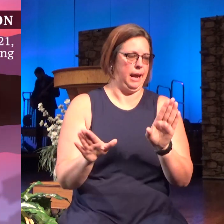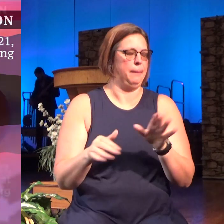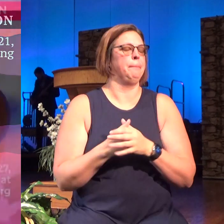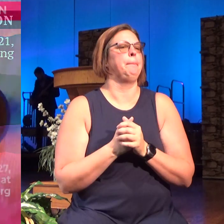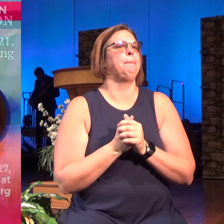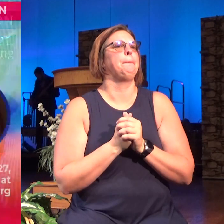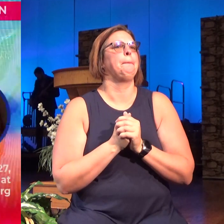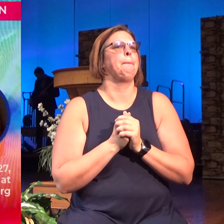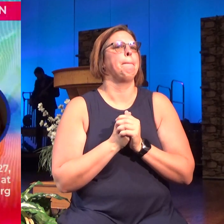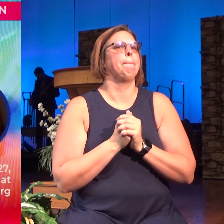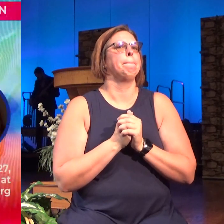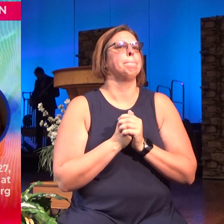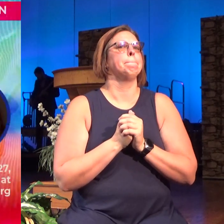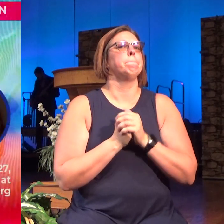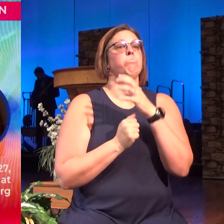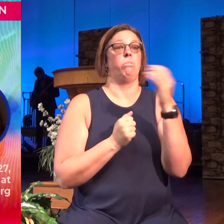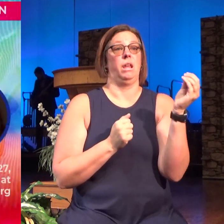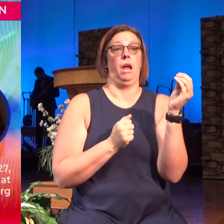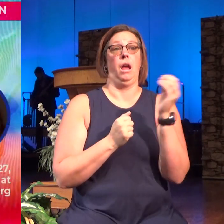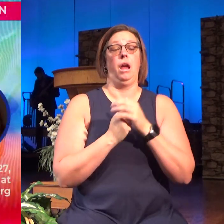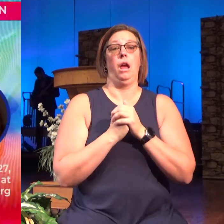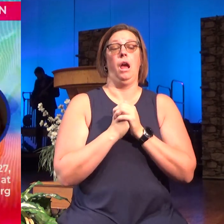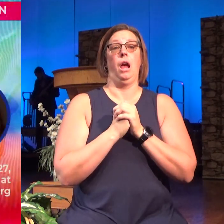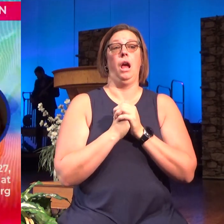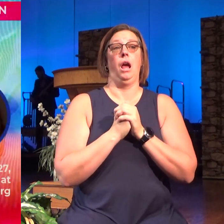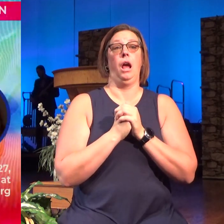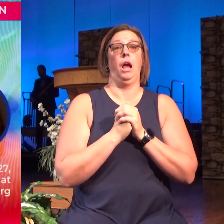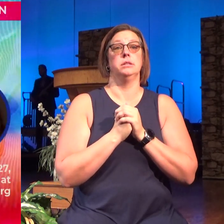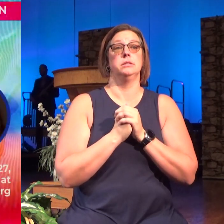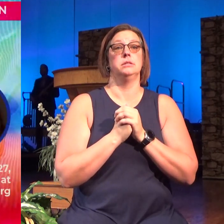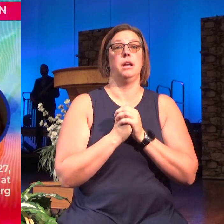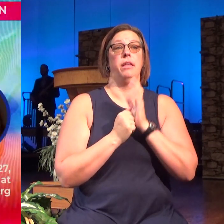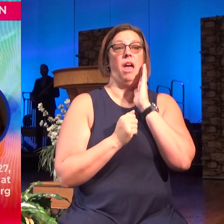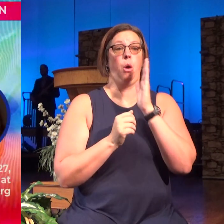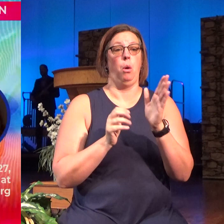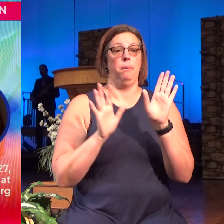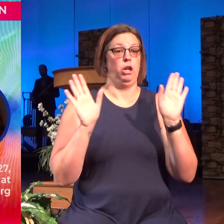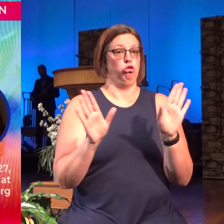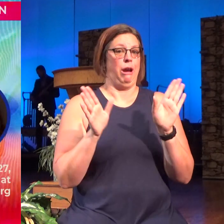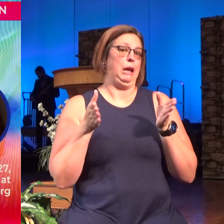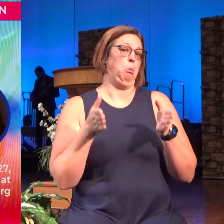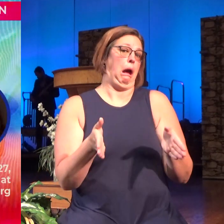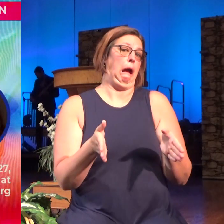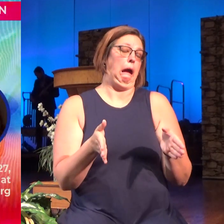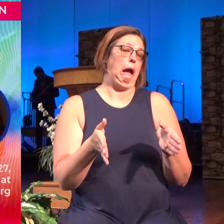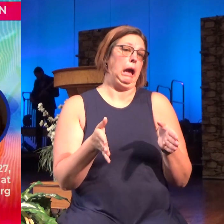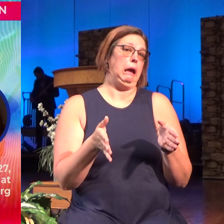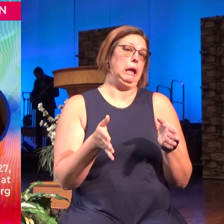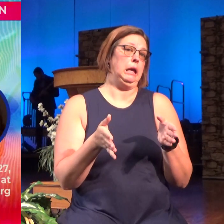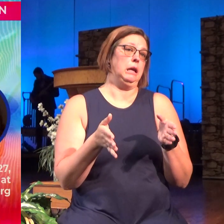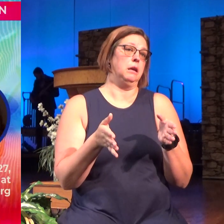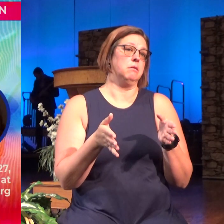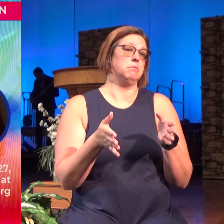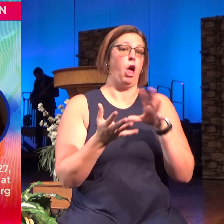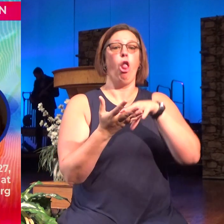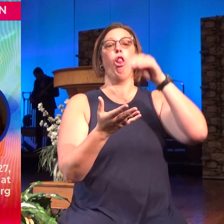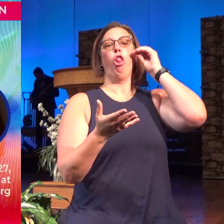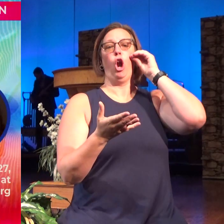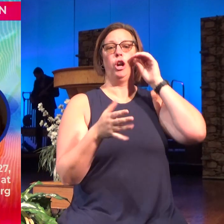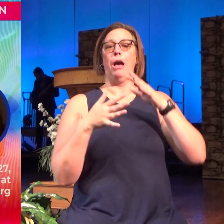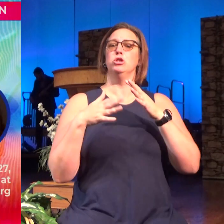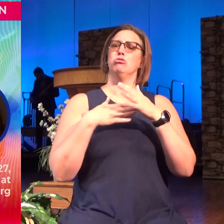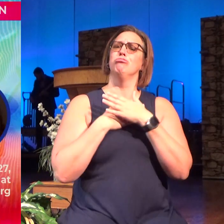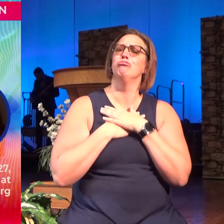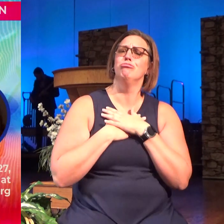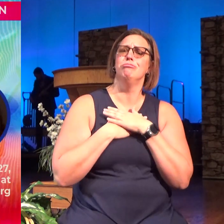then that will be, that's just a great way to just learn how to relax and meditate. We can all use more